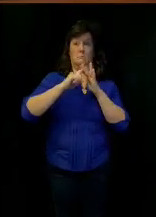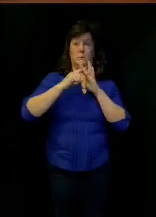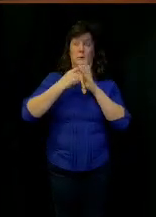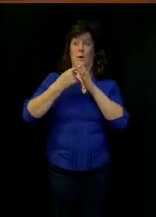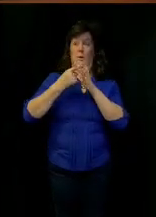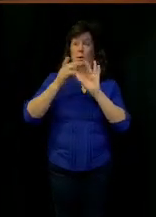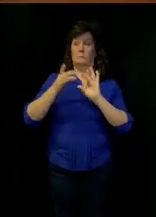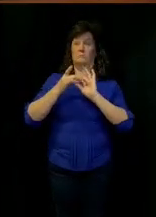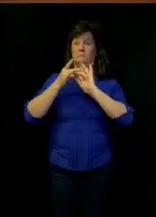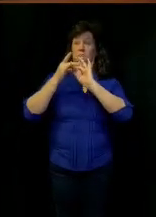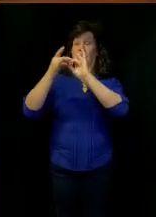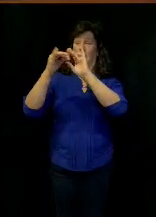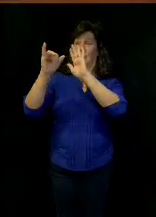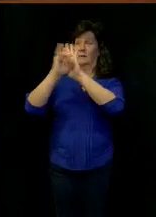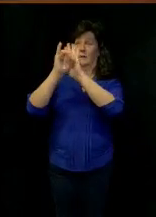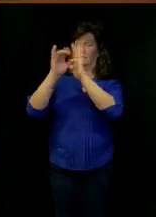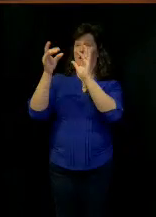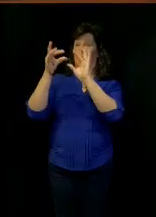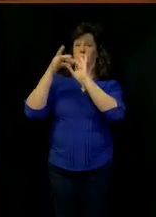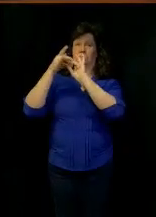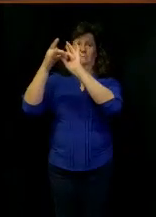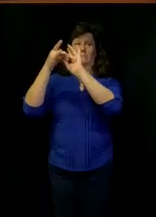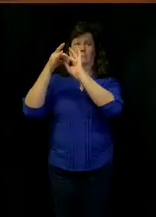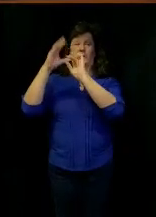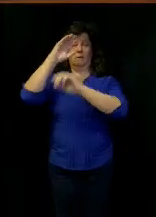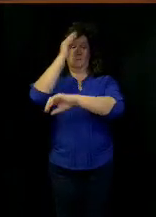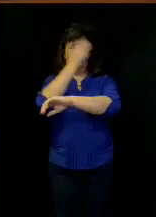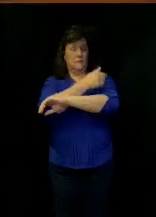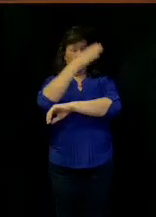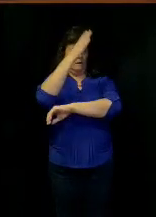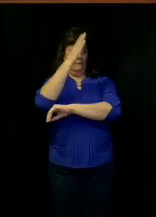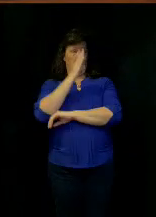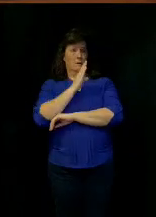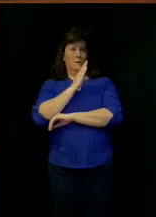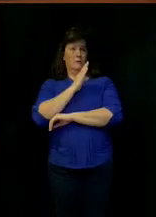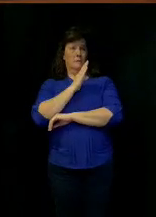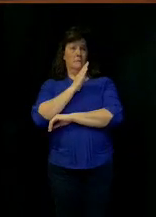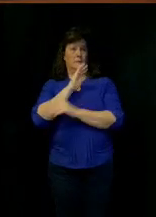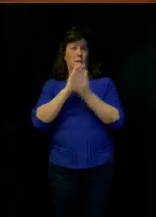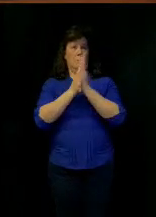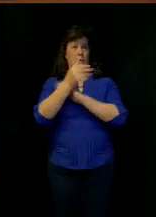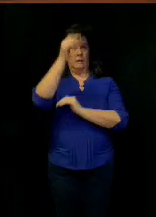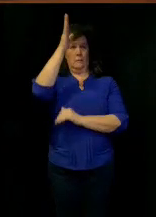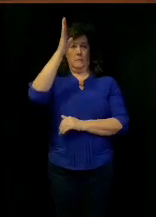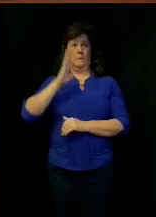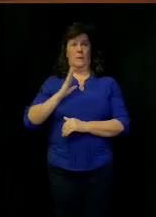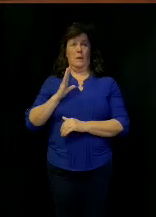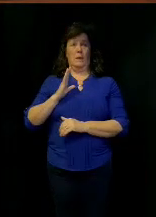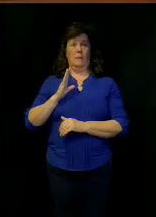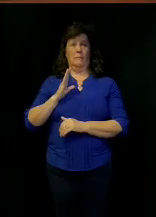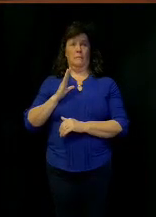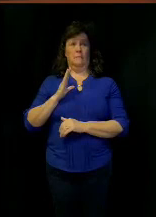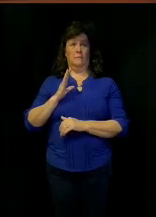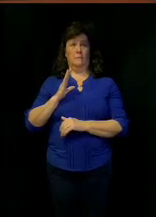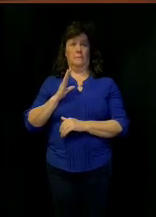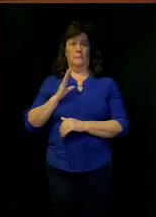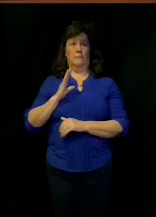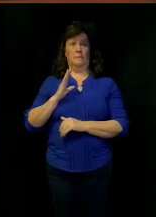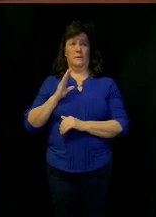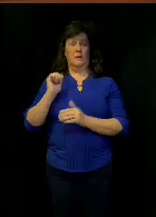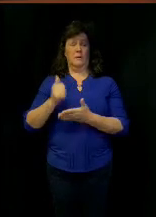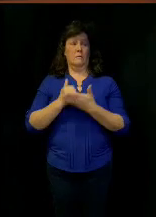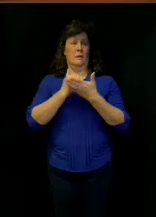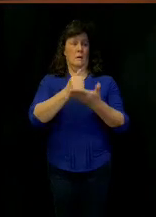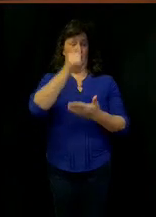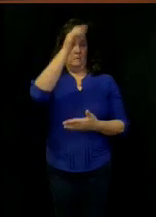C.S. Lewis's quote, the Son of God became a man to enable